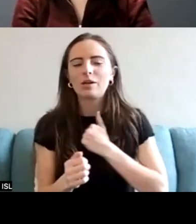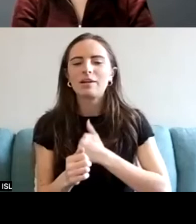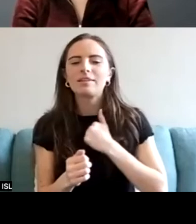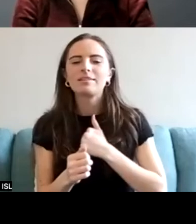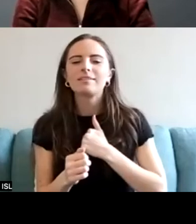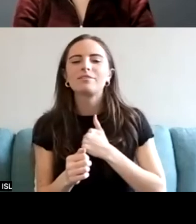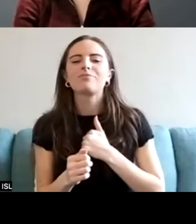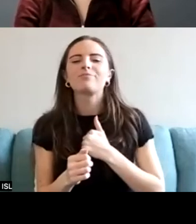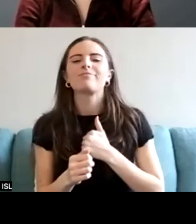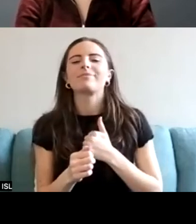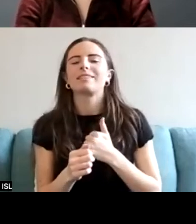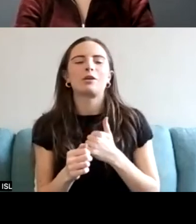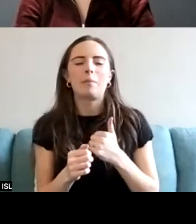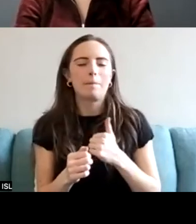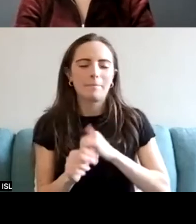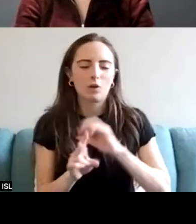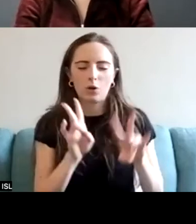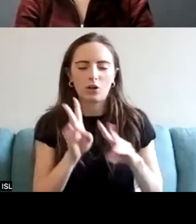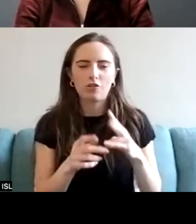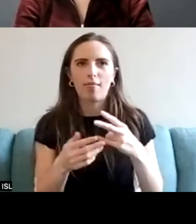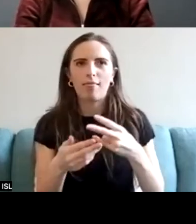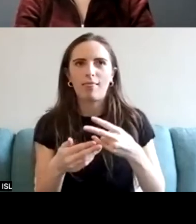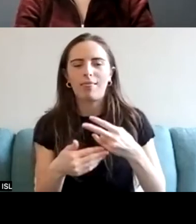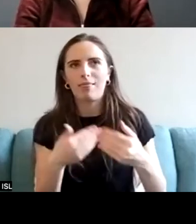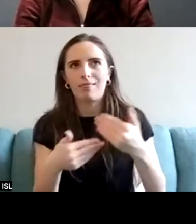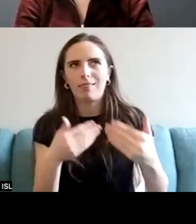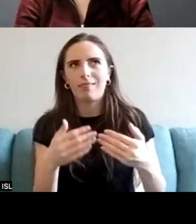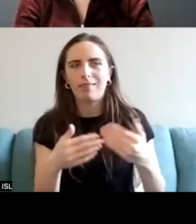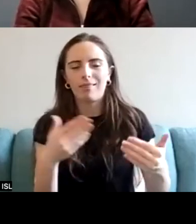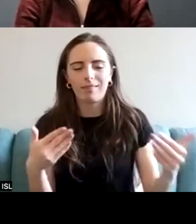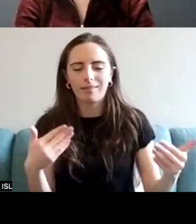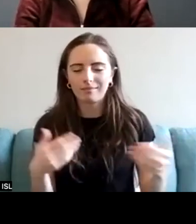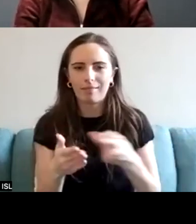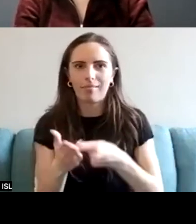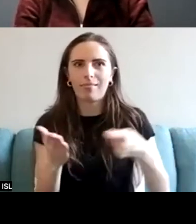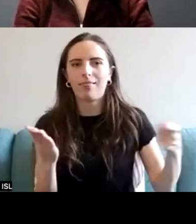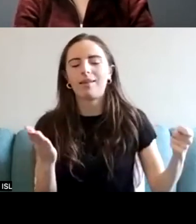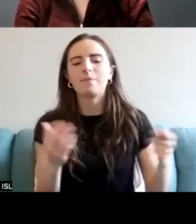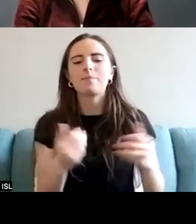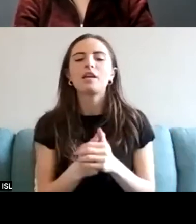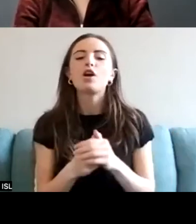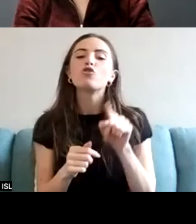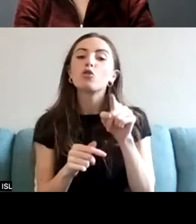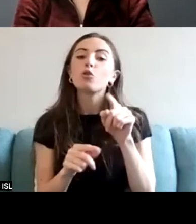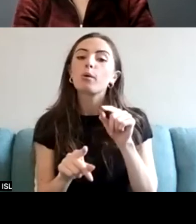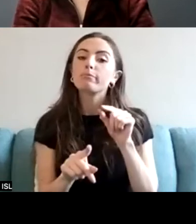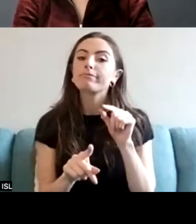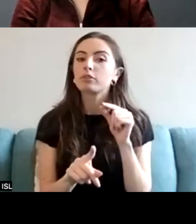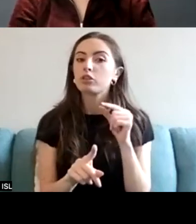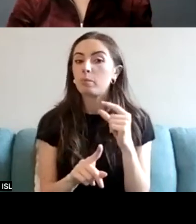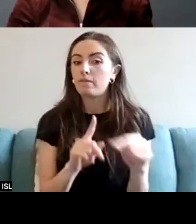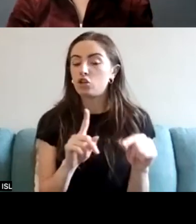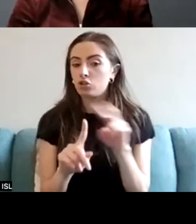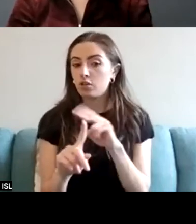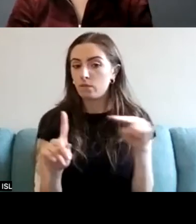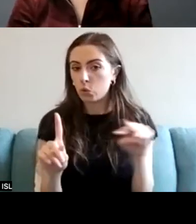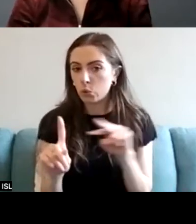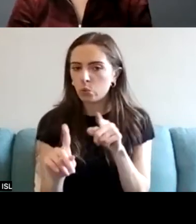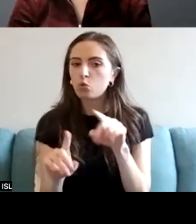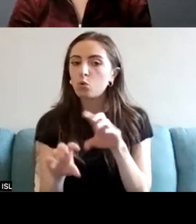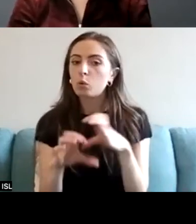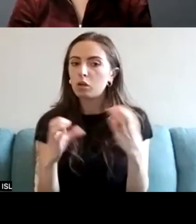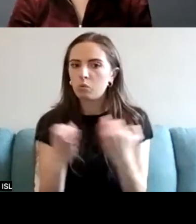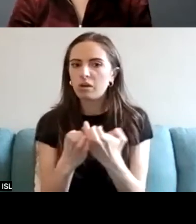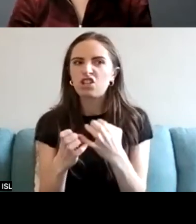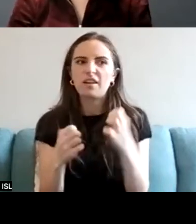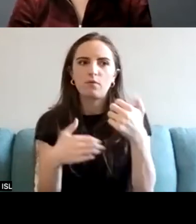my long-winded question. I suppose I was wondering from a professional point of view, you're in the communications area every